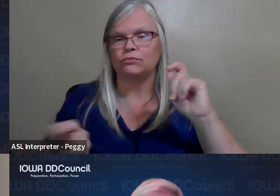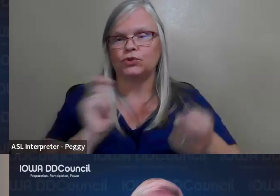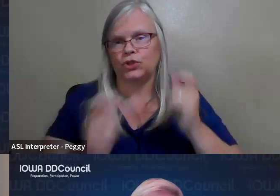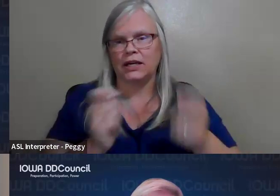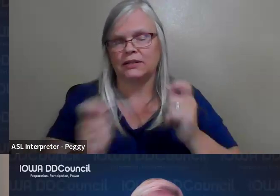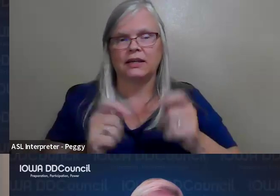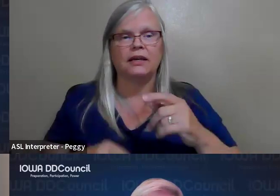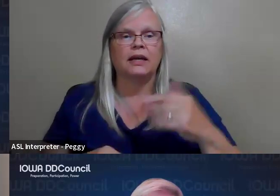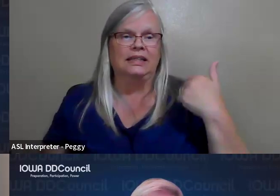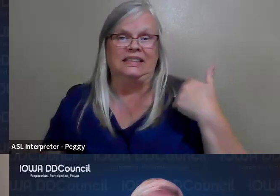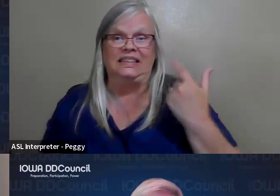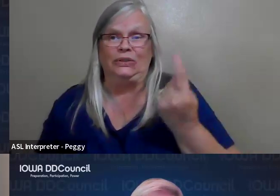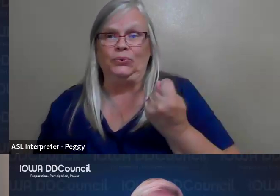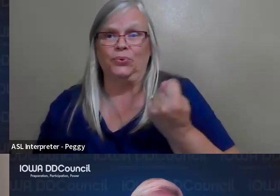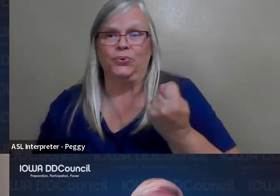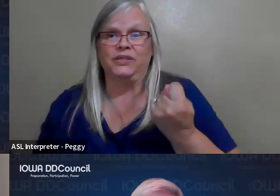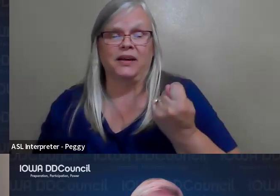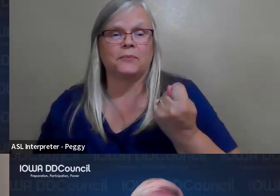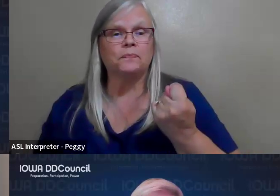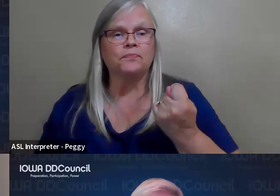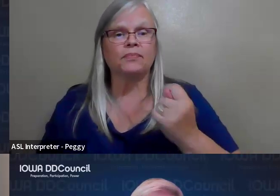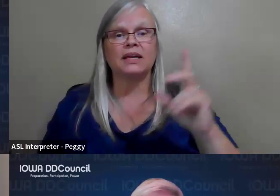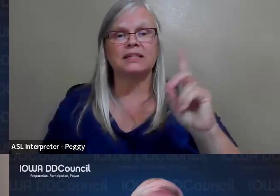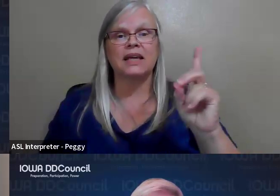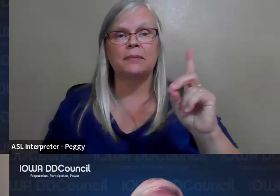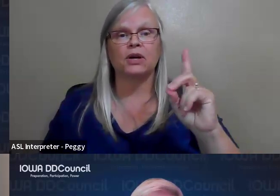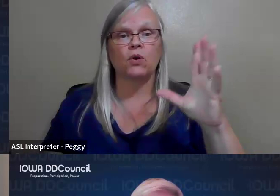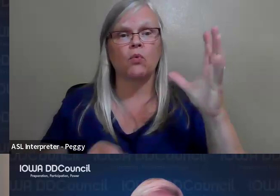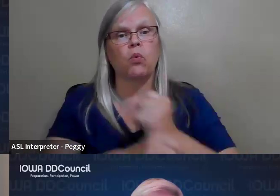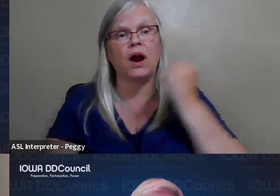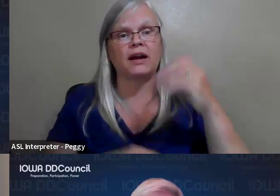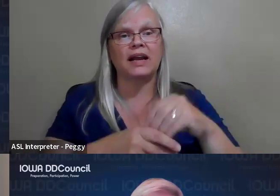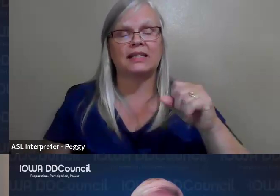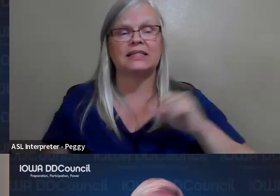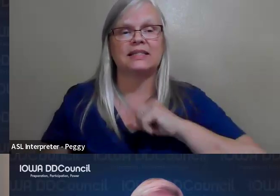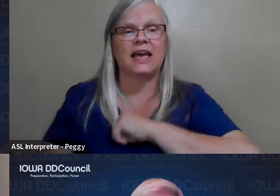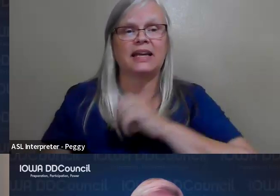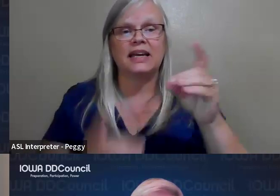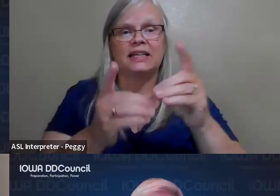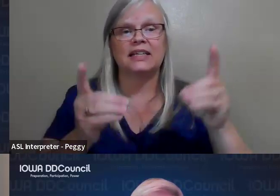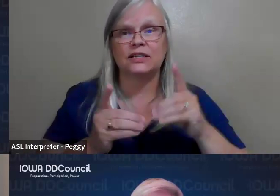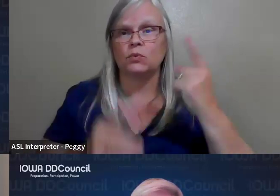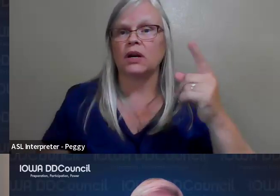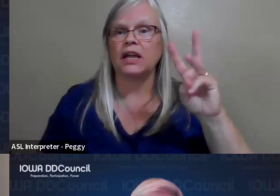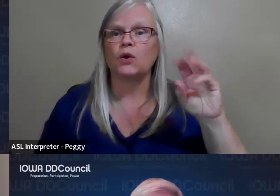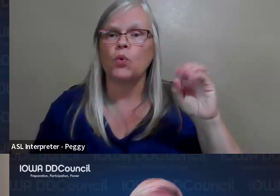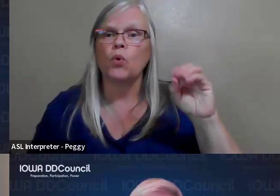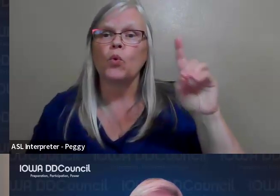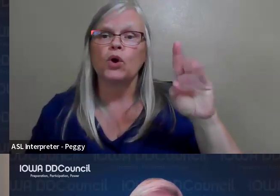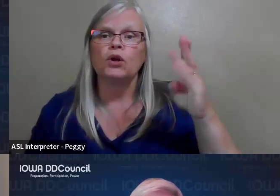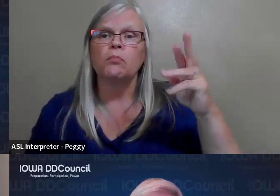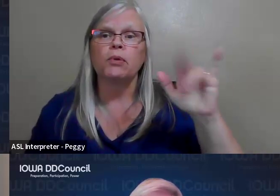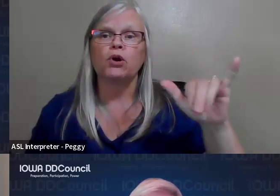Also, just on Tuesday, the Democrat won in Senate District 1 over in the Woodbury County, Sioux